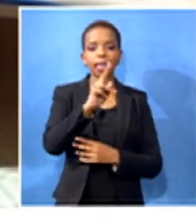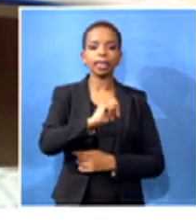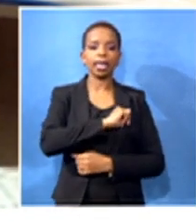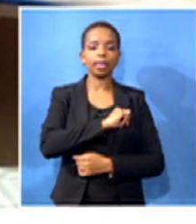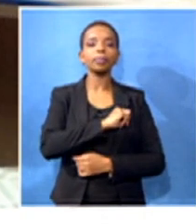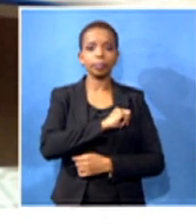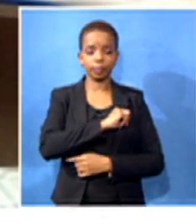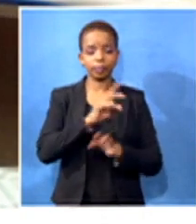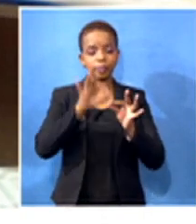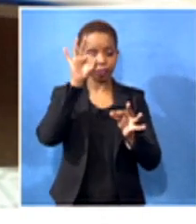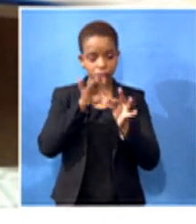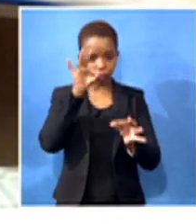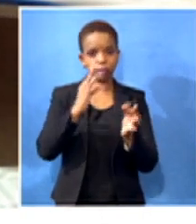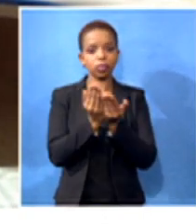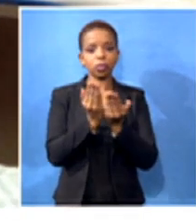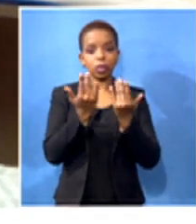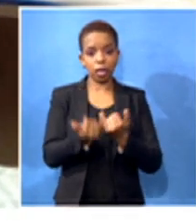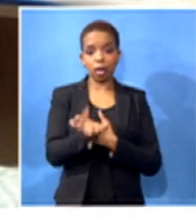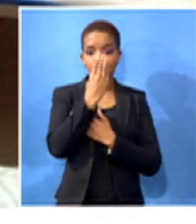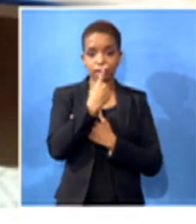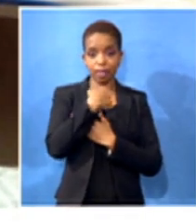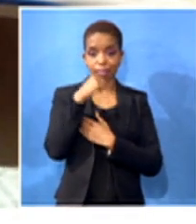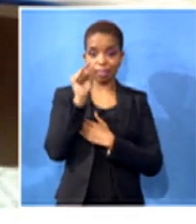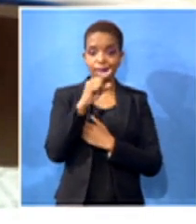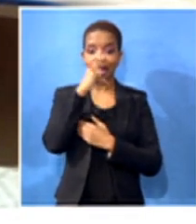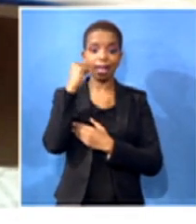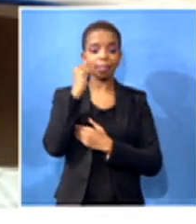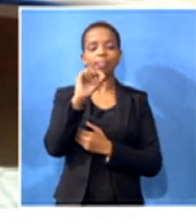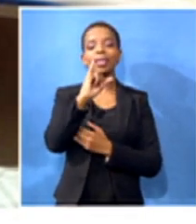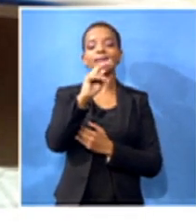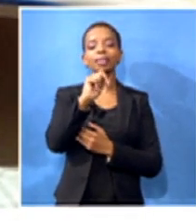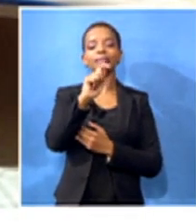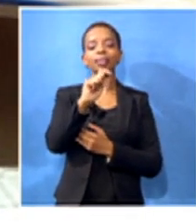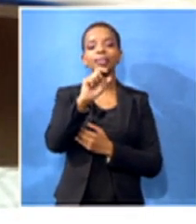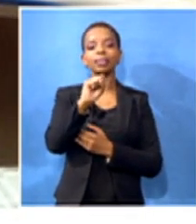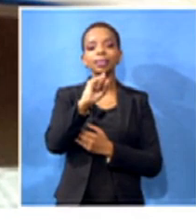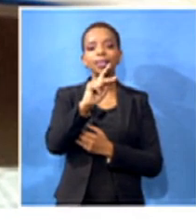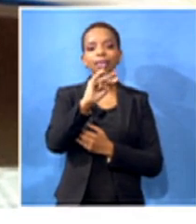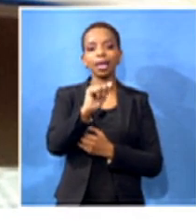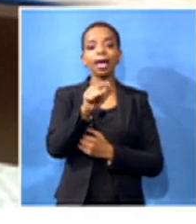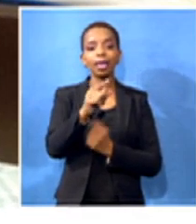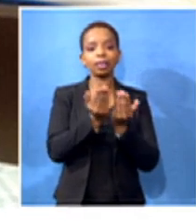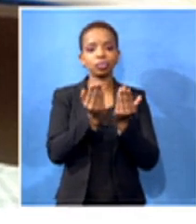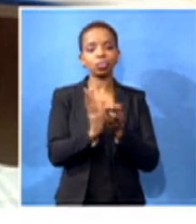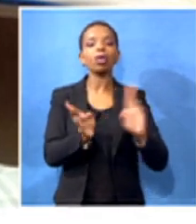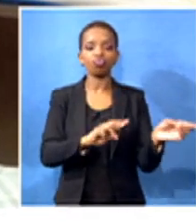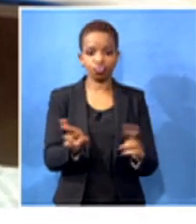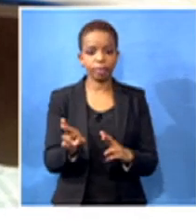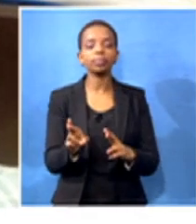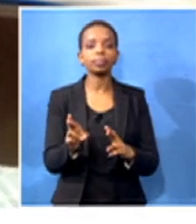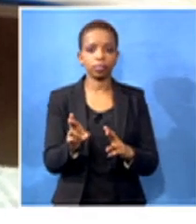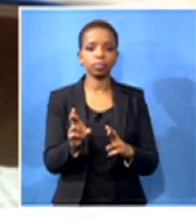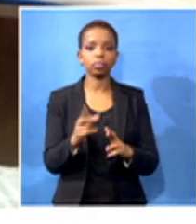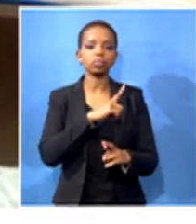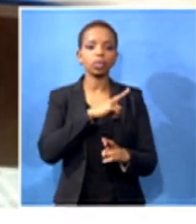specific school that you have asked about in Siga, the school will be ready. In fact, it is now ready, because some of the things that